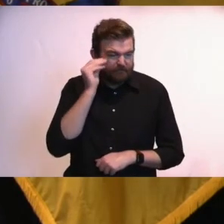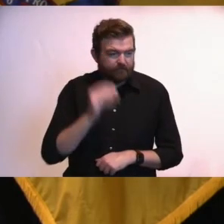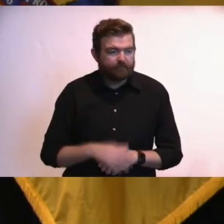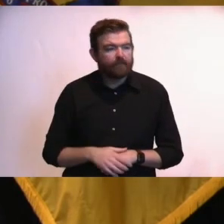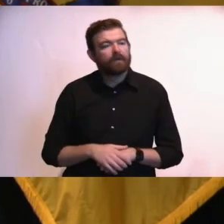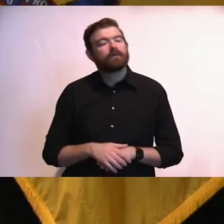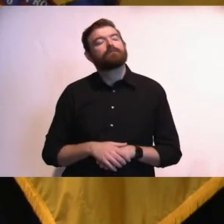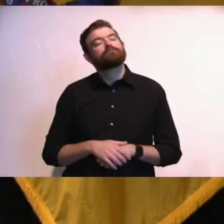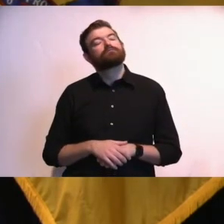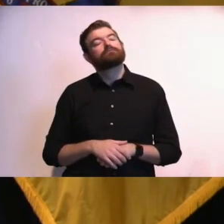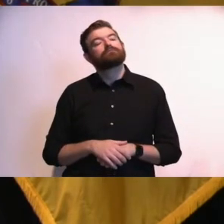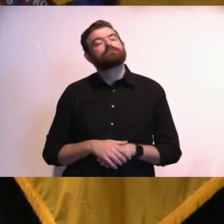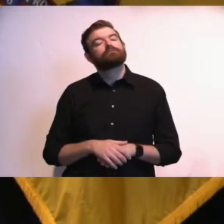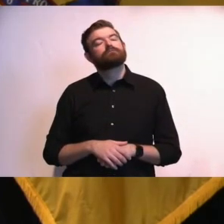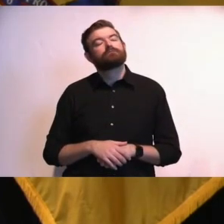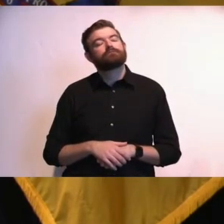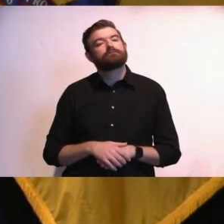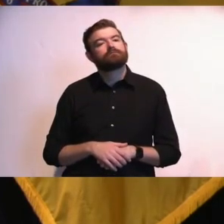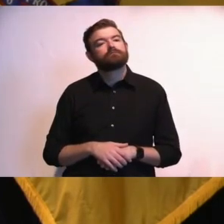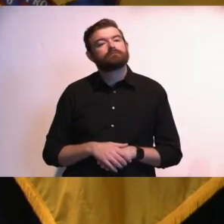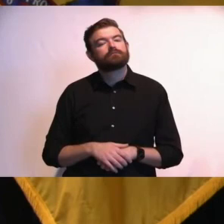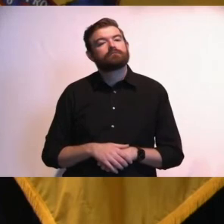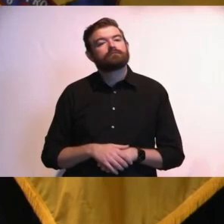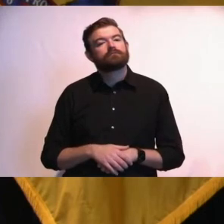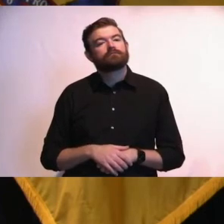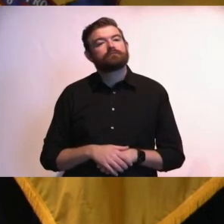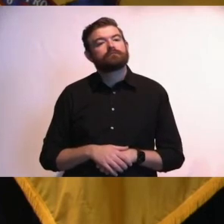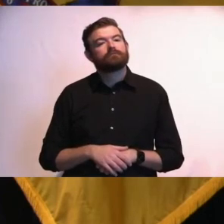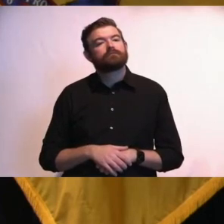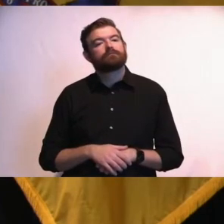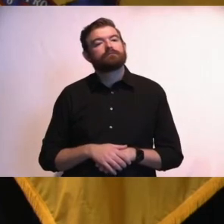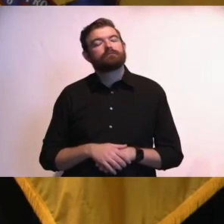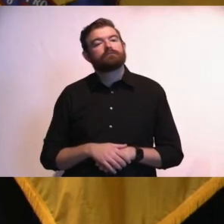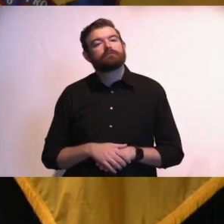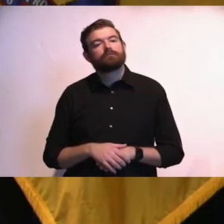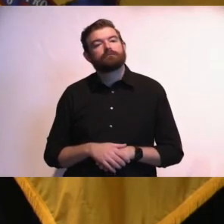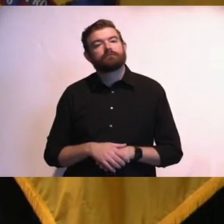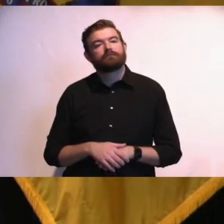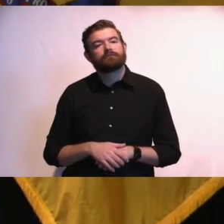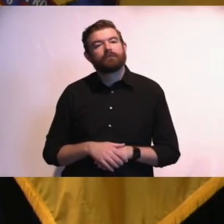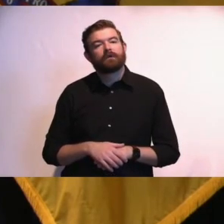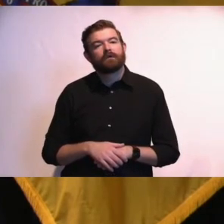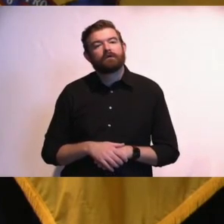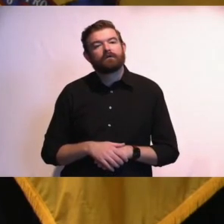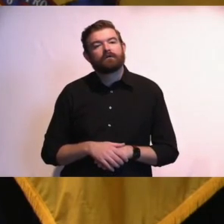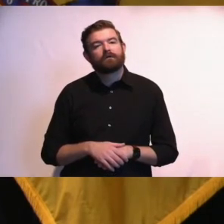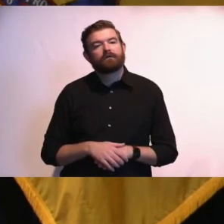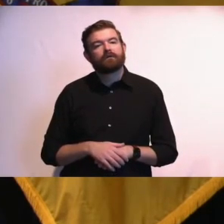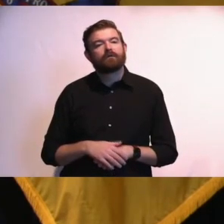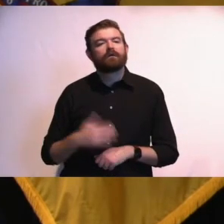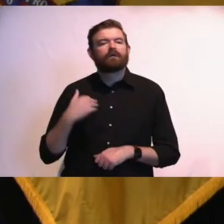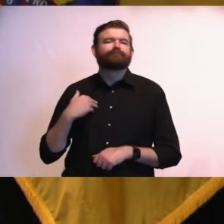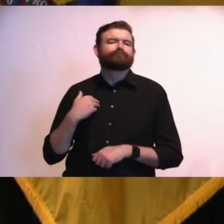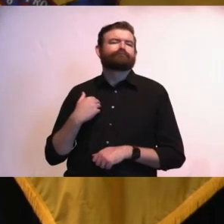just a question of long-term care generally. I'm not sure I understand your last